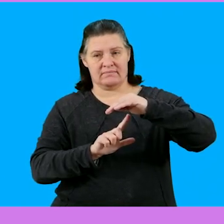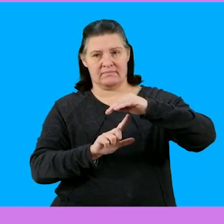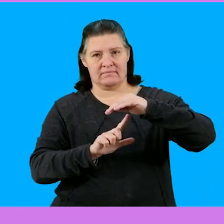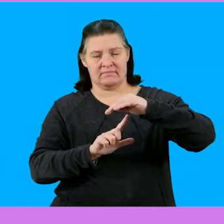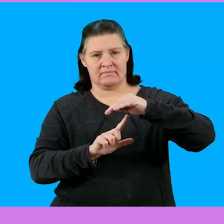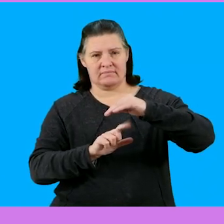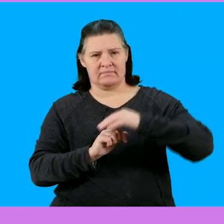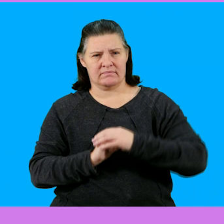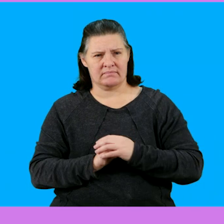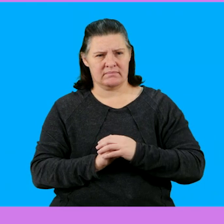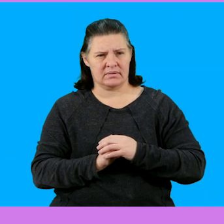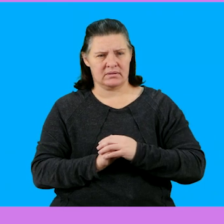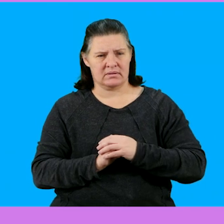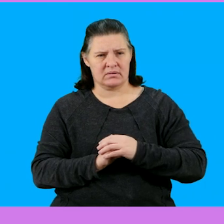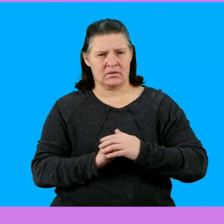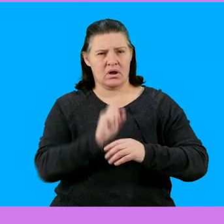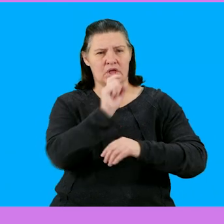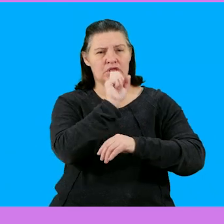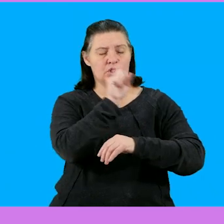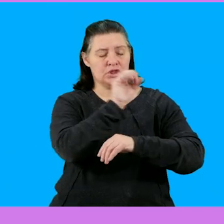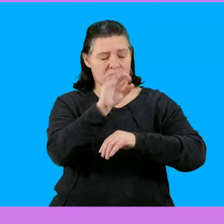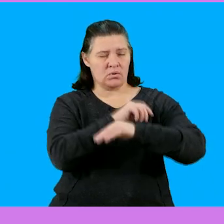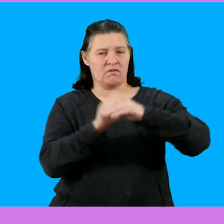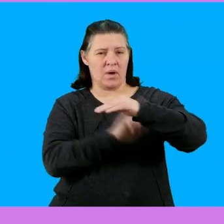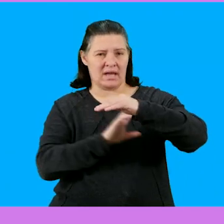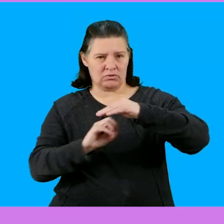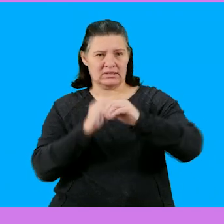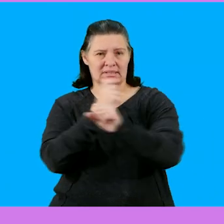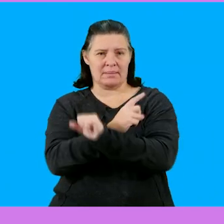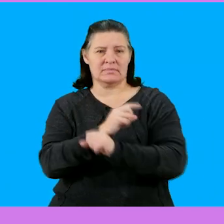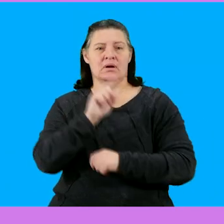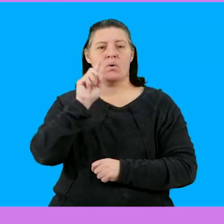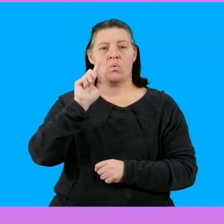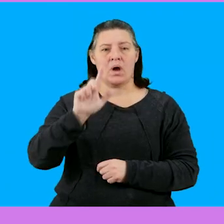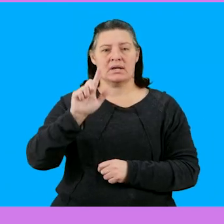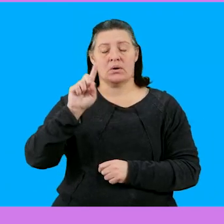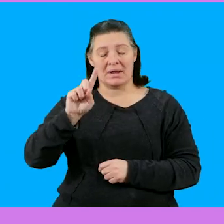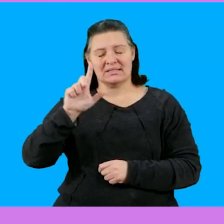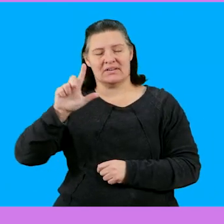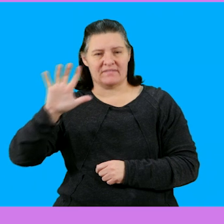175,000. So that will give us interest for year number 1 of